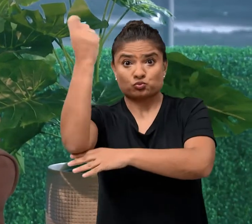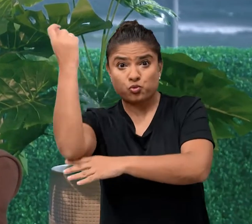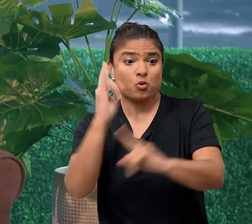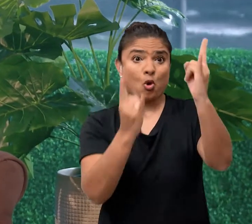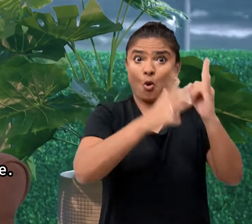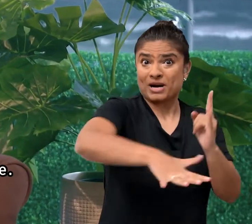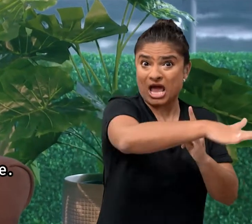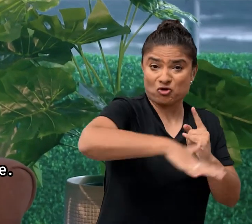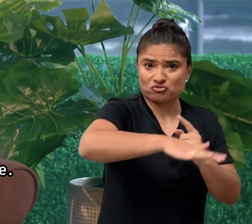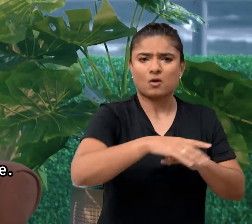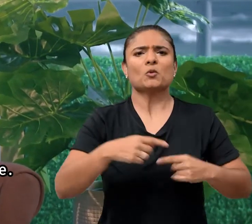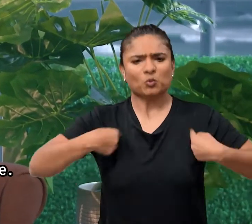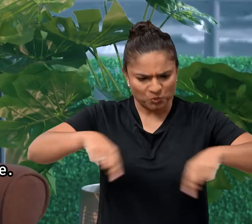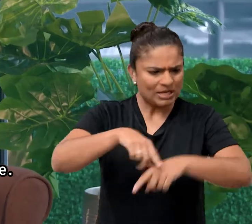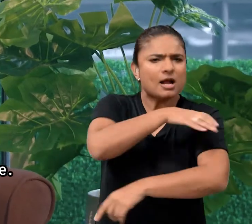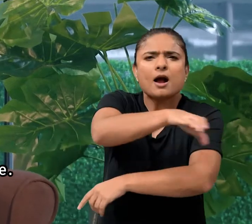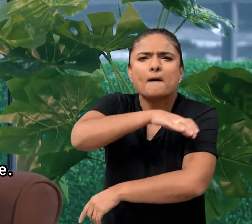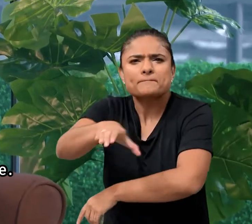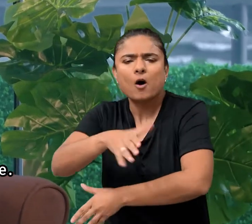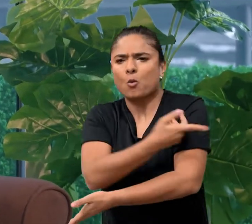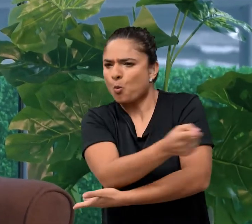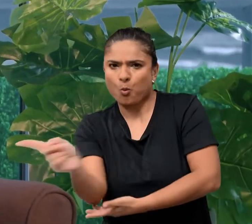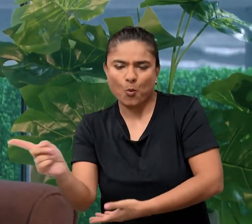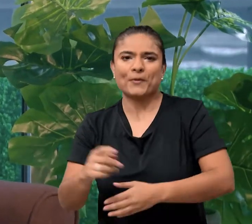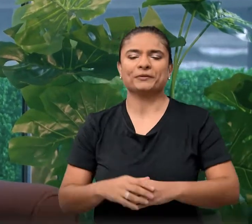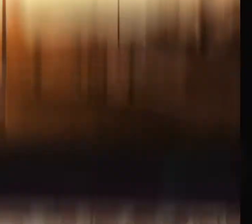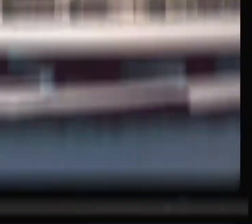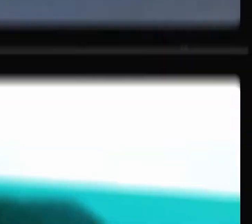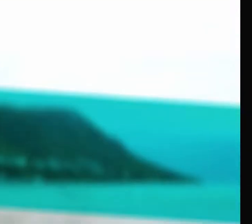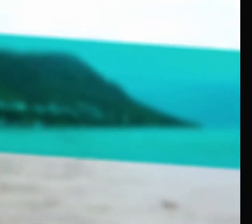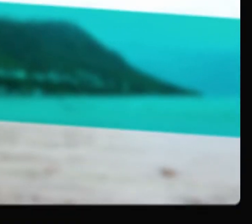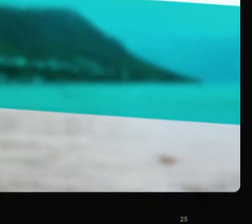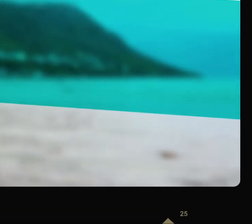across Africa to empower newly disabled people. Let's meet him.